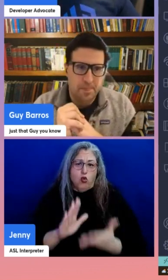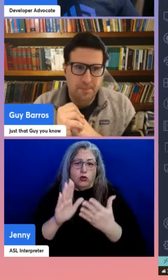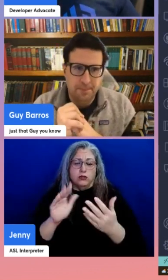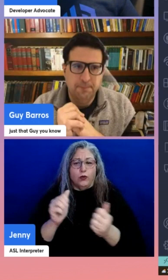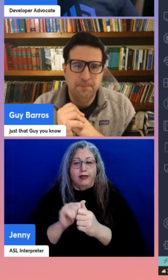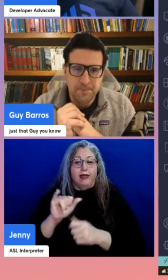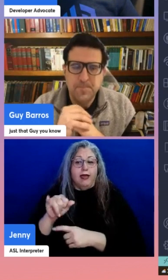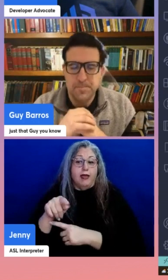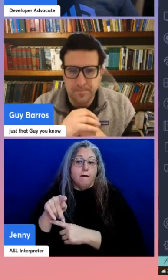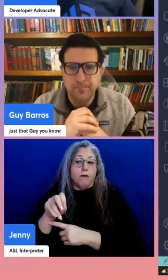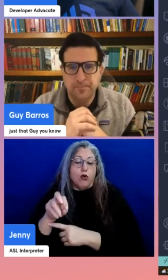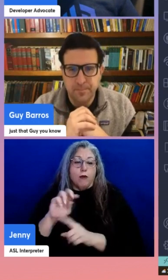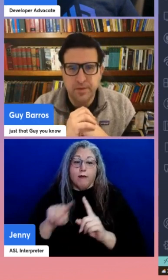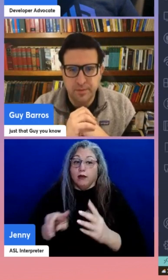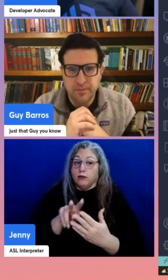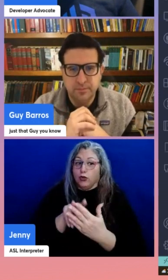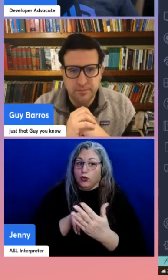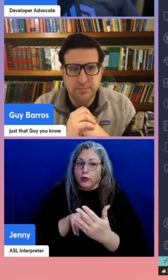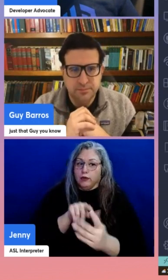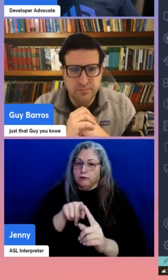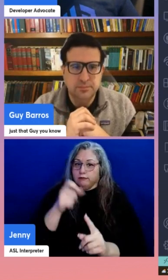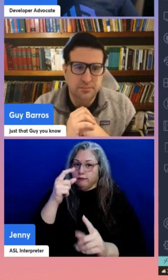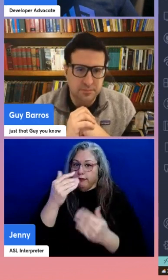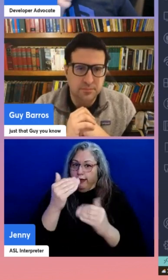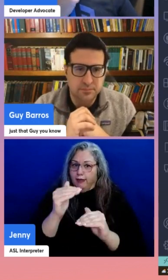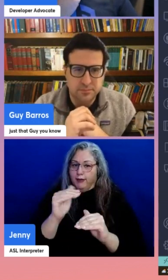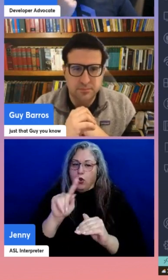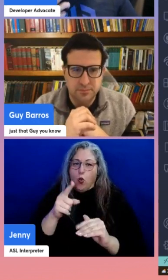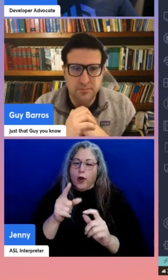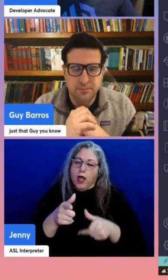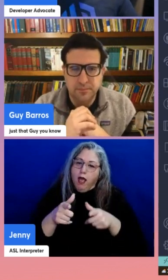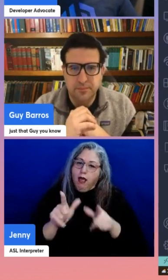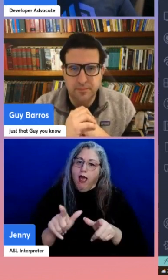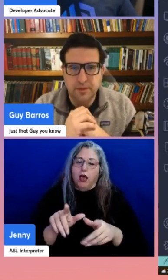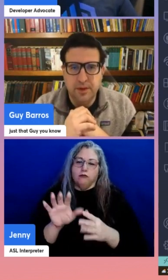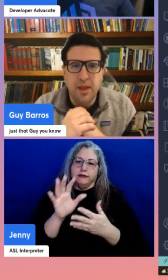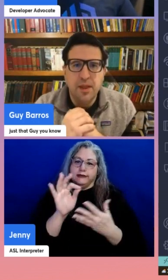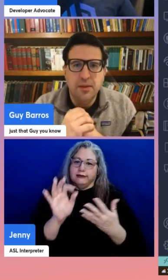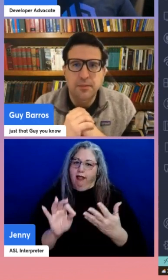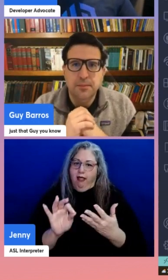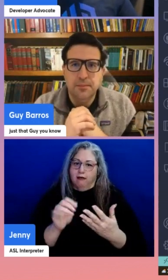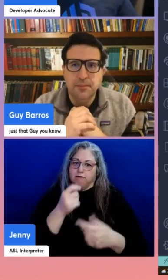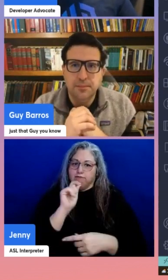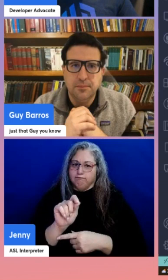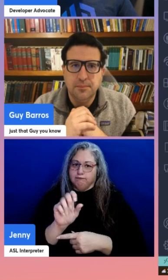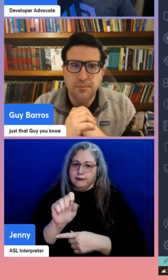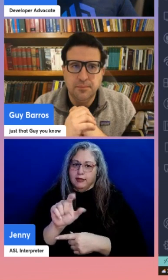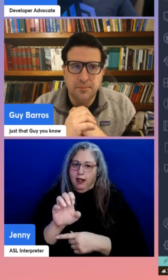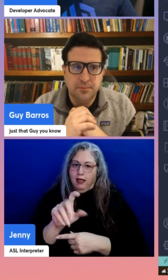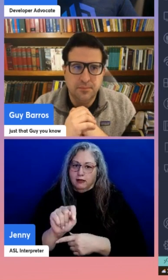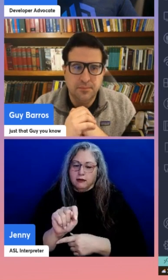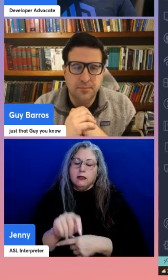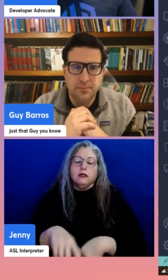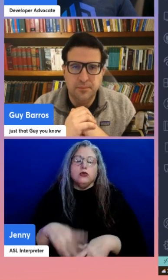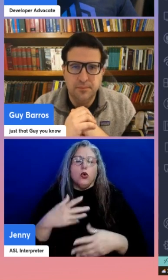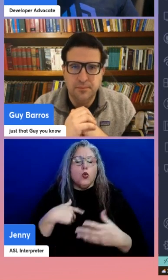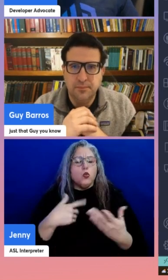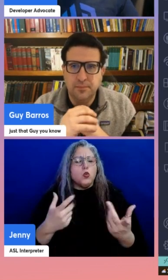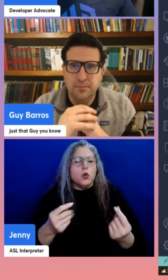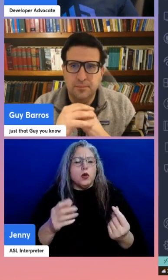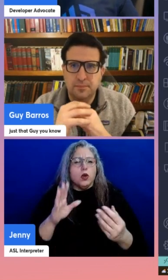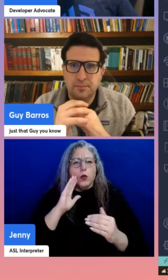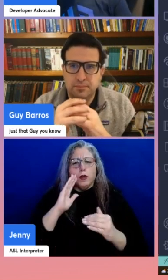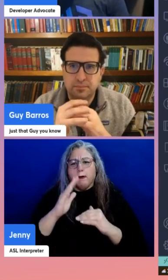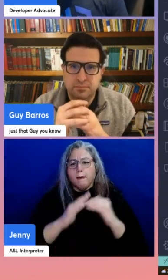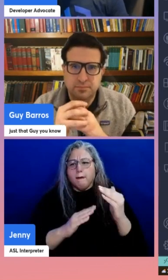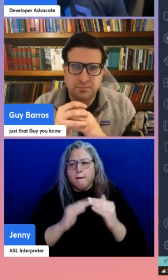but the reader is very, very limited. It can only grant select. And we're going to kind of do that. And we're going to kind of build, you know,